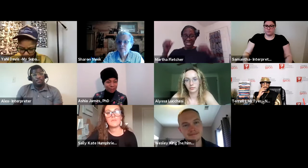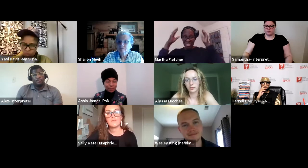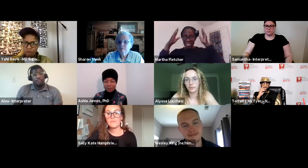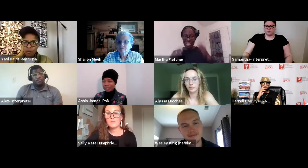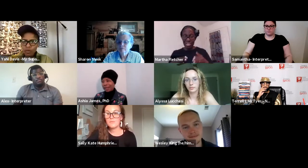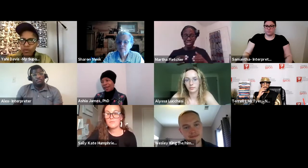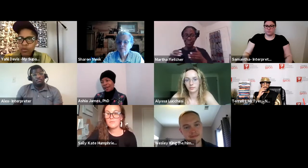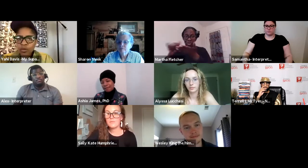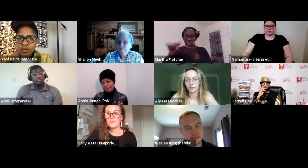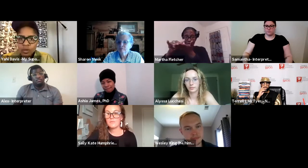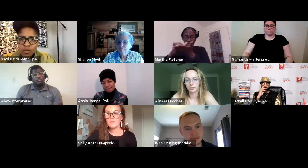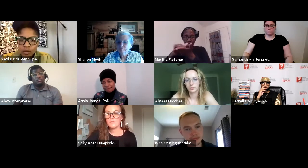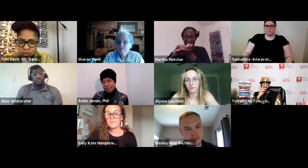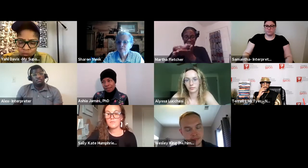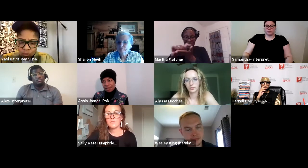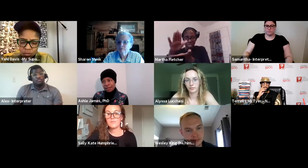public schools.